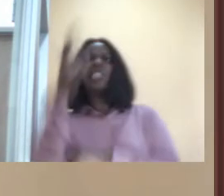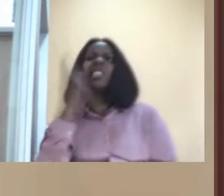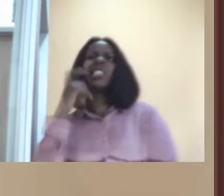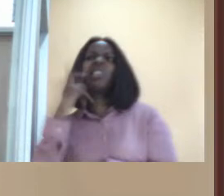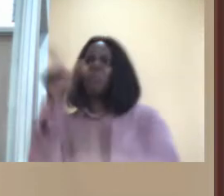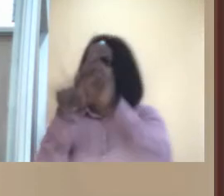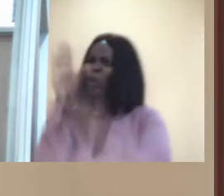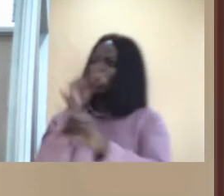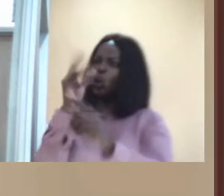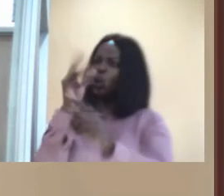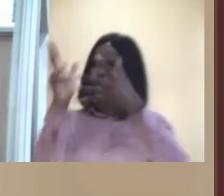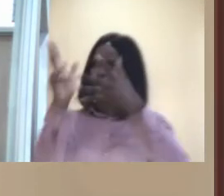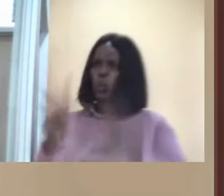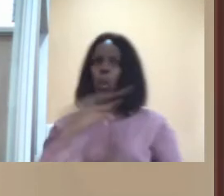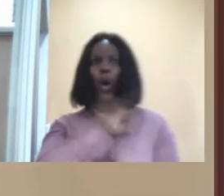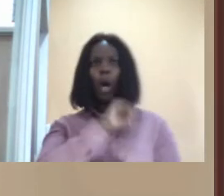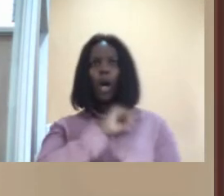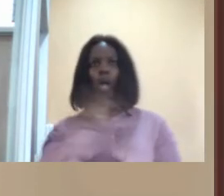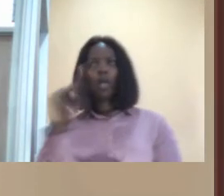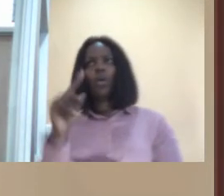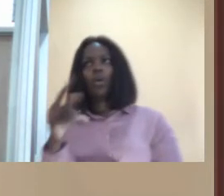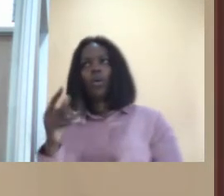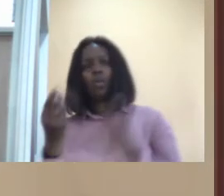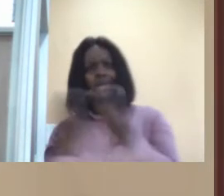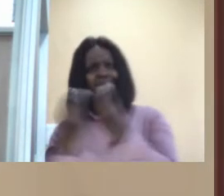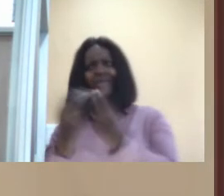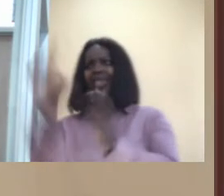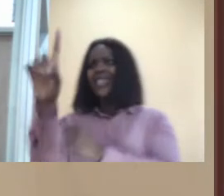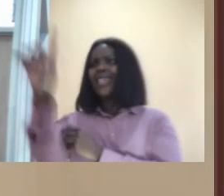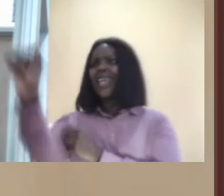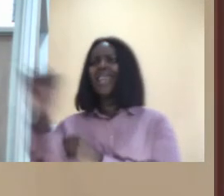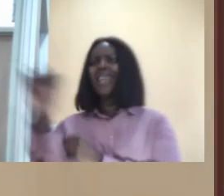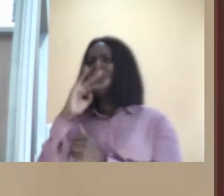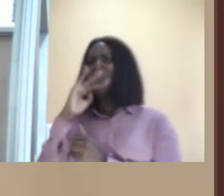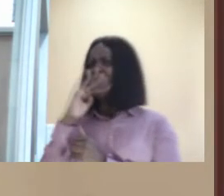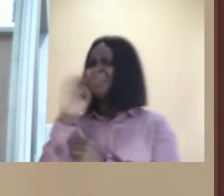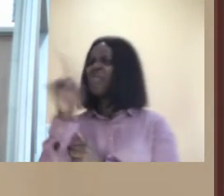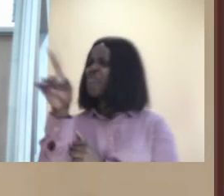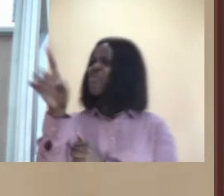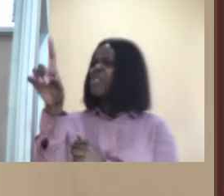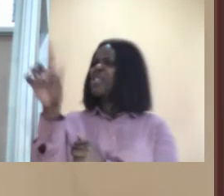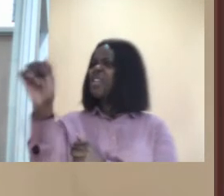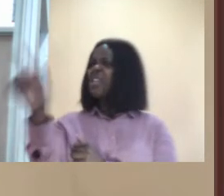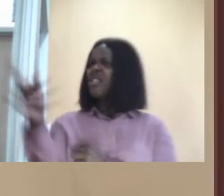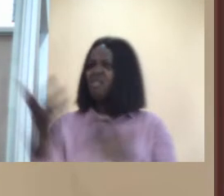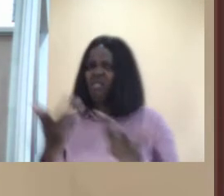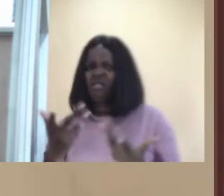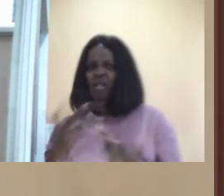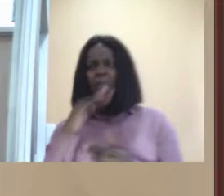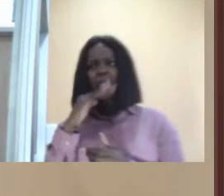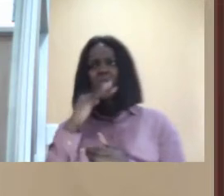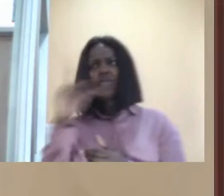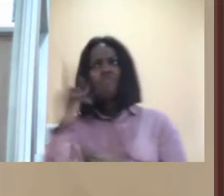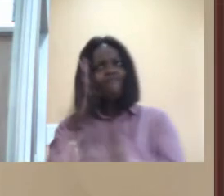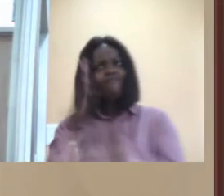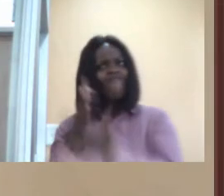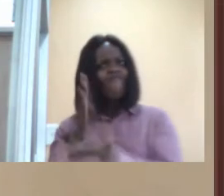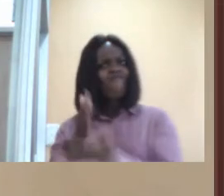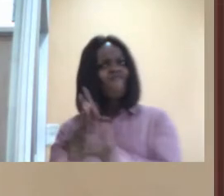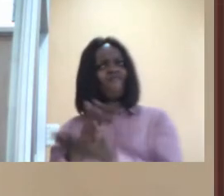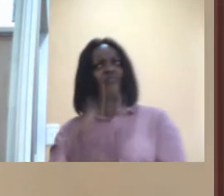to talk when you come from the DAs because you are regarded as a health. So it's easy for you that you are guaranteed that you